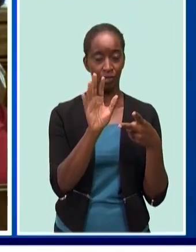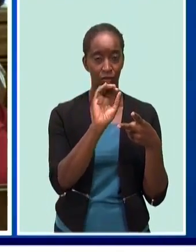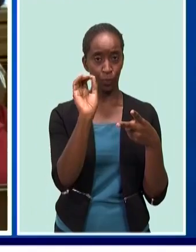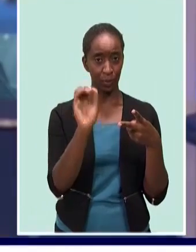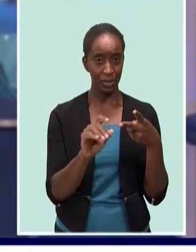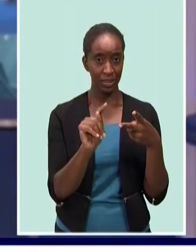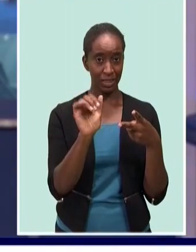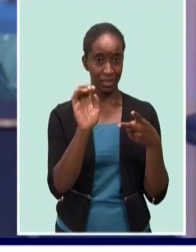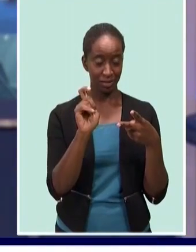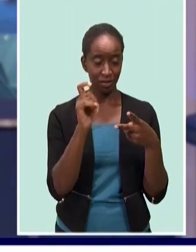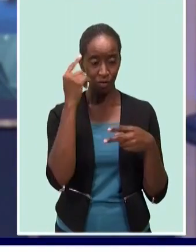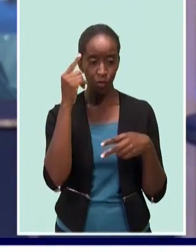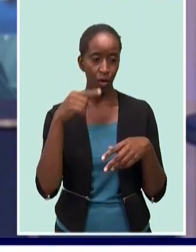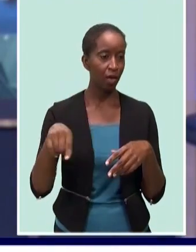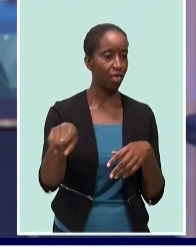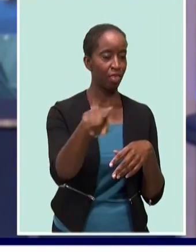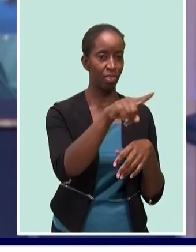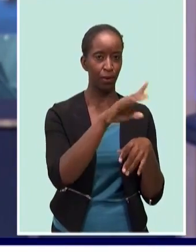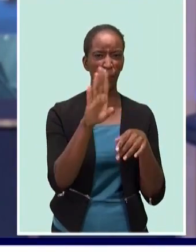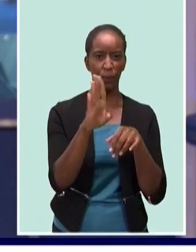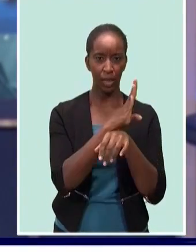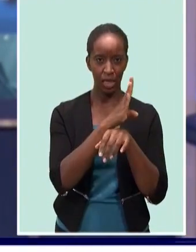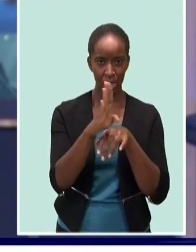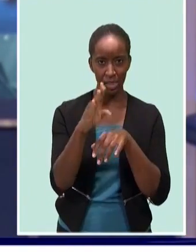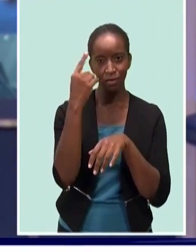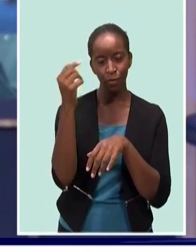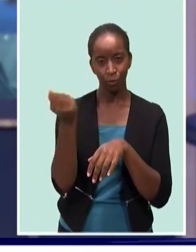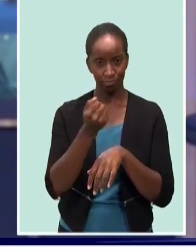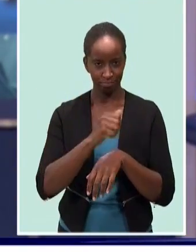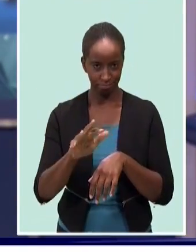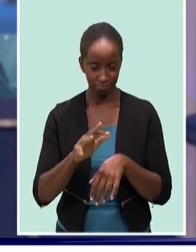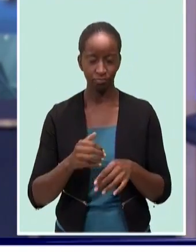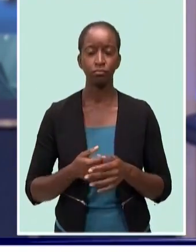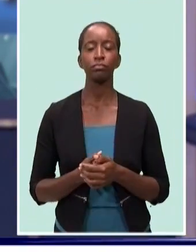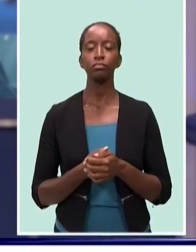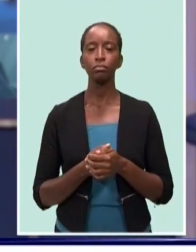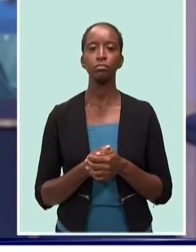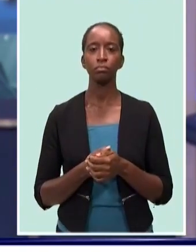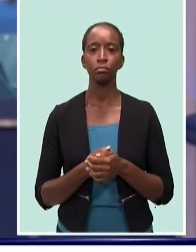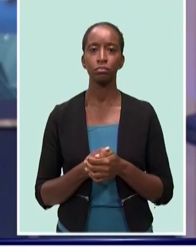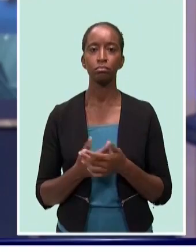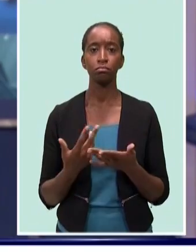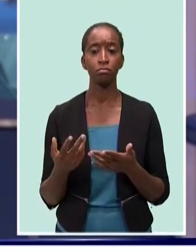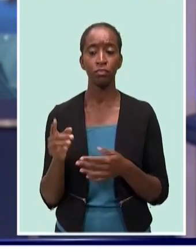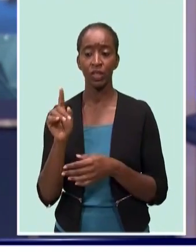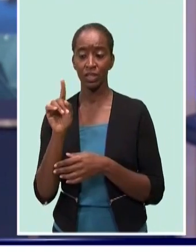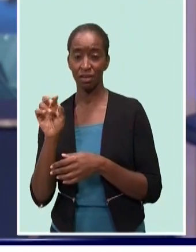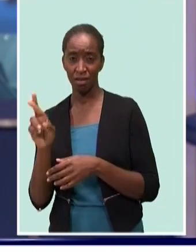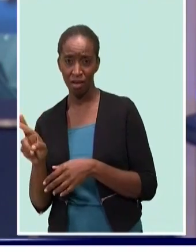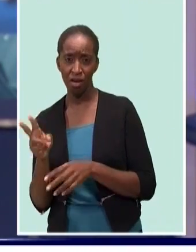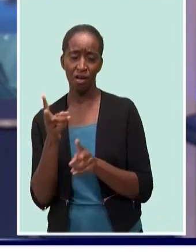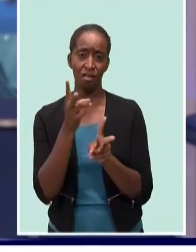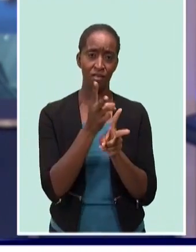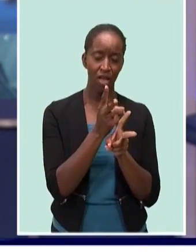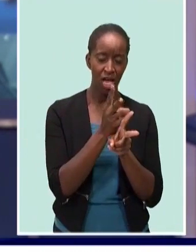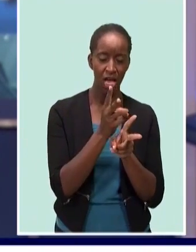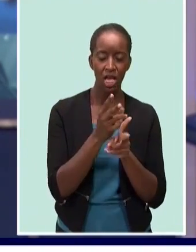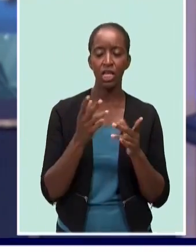establishments. Well, there have been mixed reviews from public service vehicle operators regarding government's announcement yesterday of